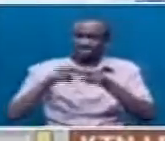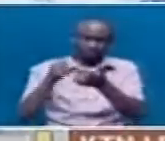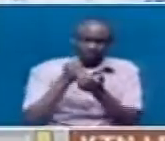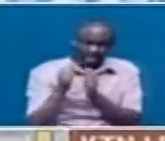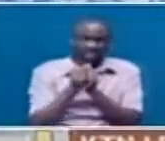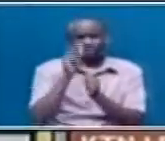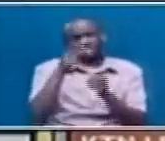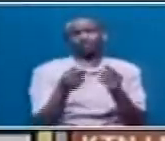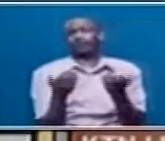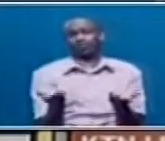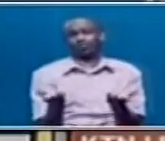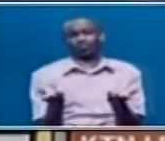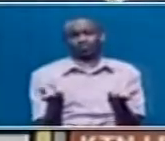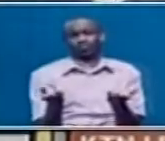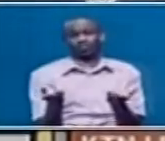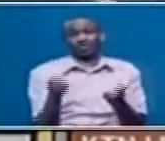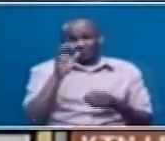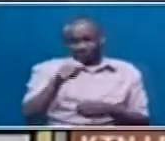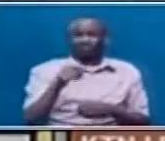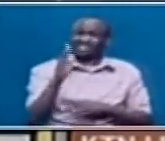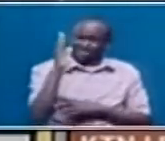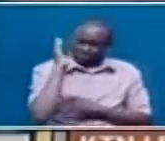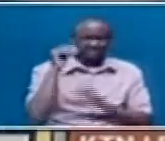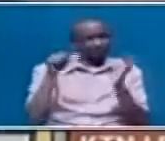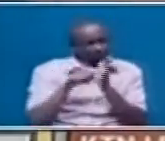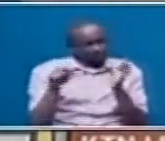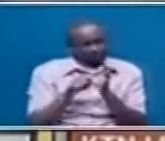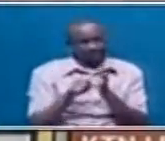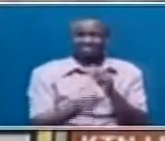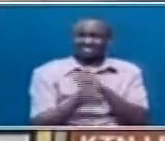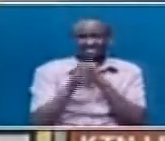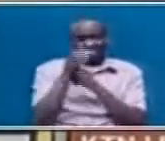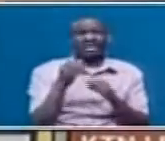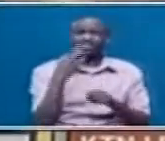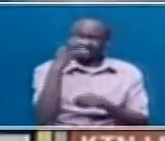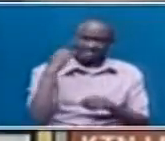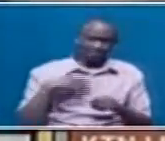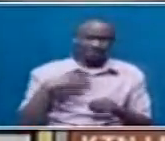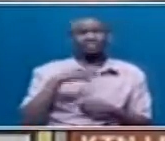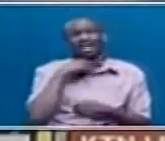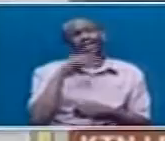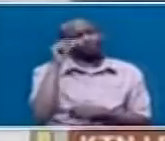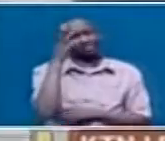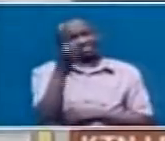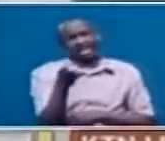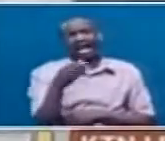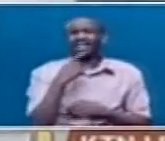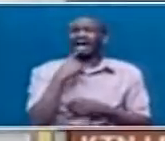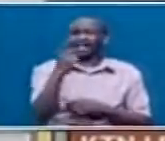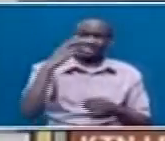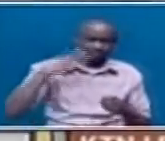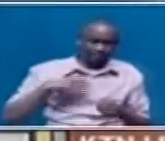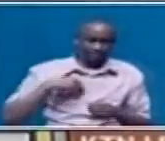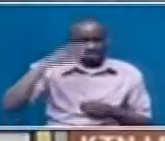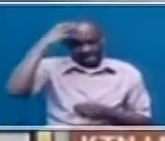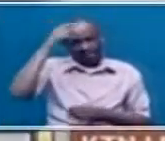see what's the solution. Kufuatia kudorora kwa usalama ambapo zaidi ya watu 30 wameuawa Mombasa, huku takriban watu 100 wakiuawa